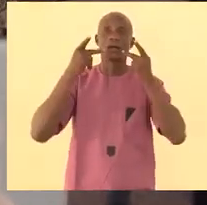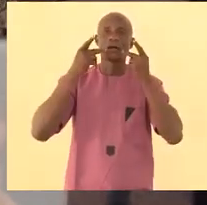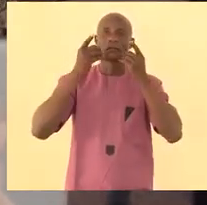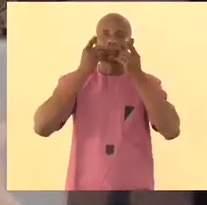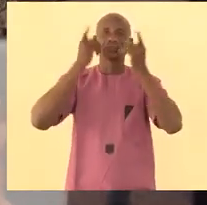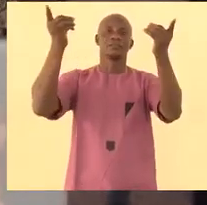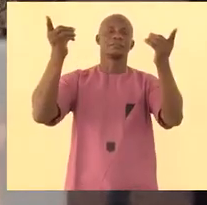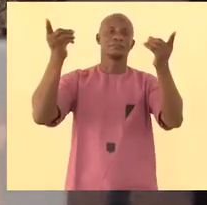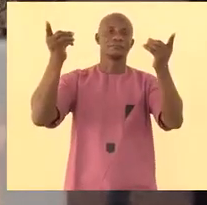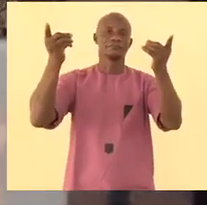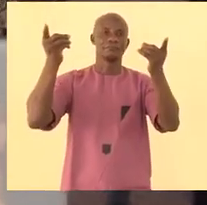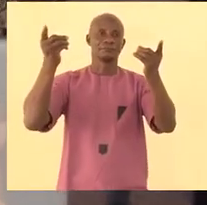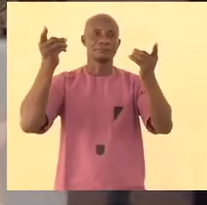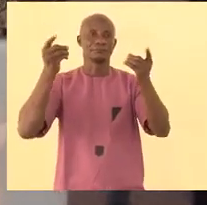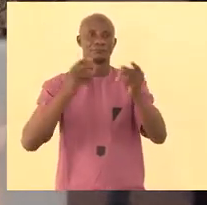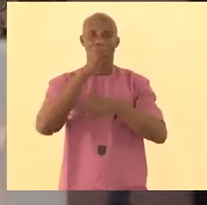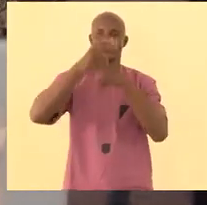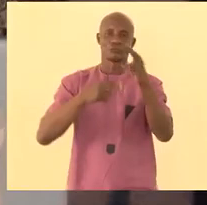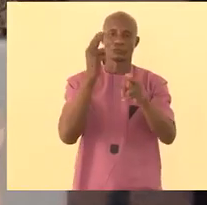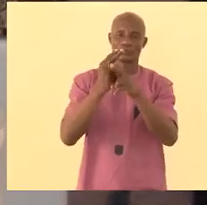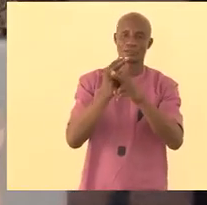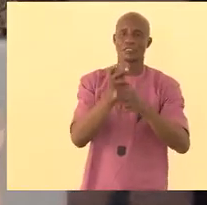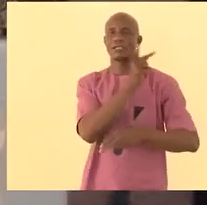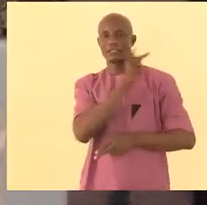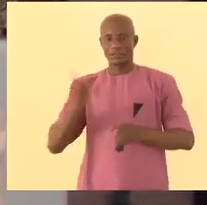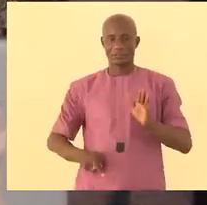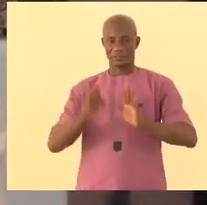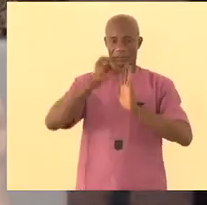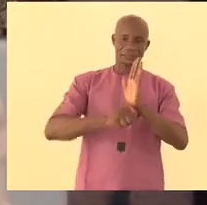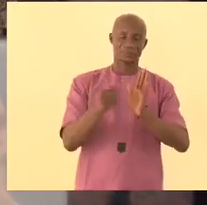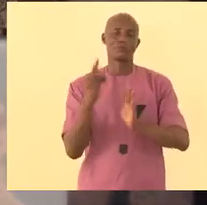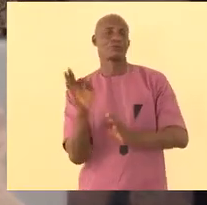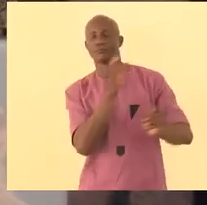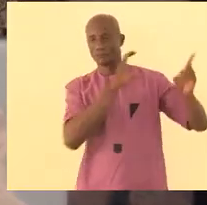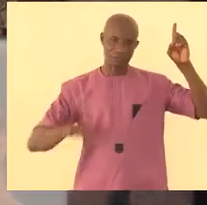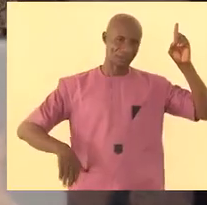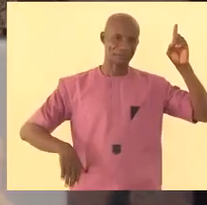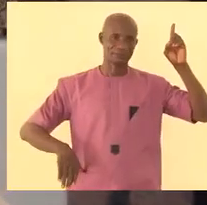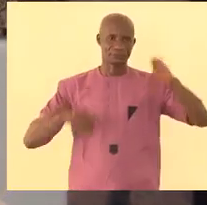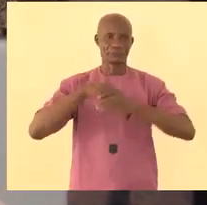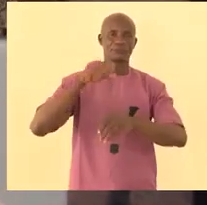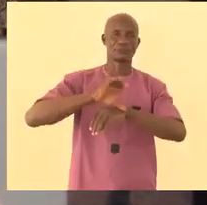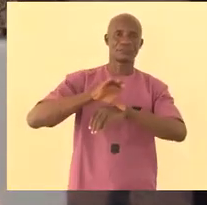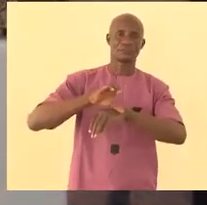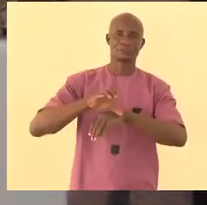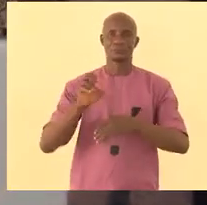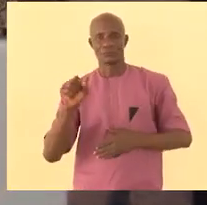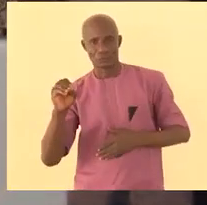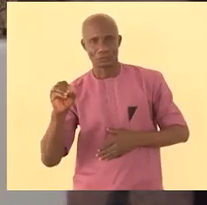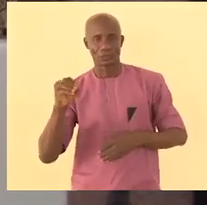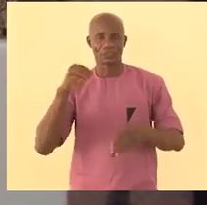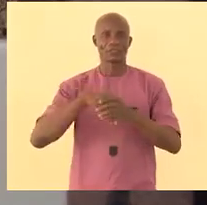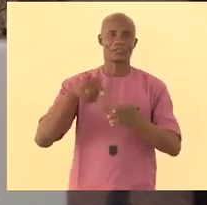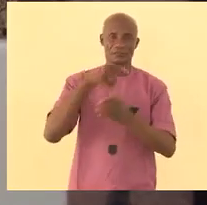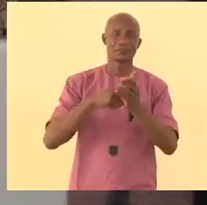declared the universal kingship of Christ and to be celebrated in the church. And so in